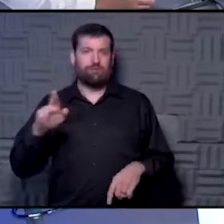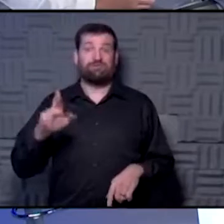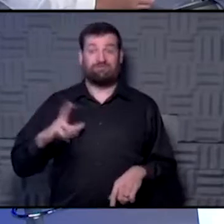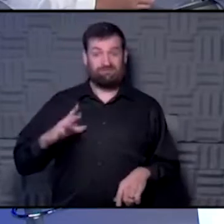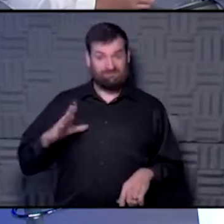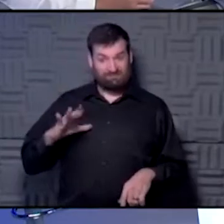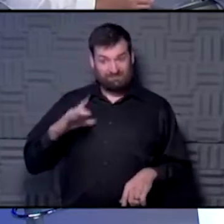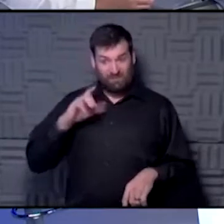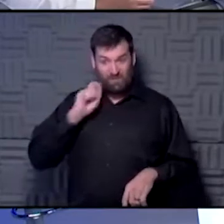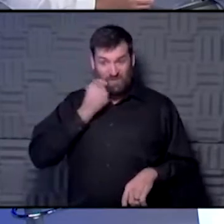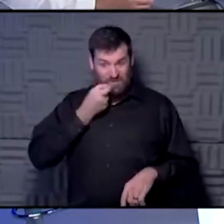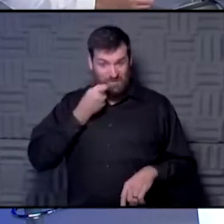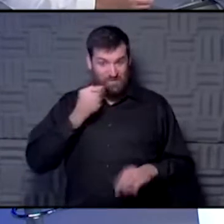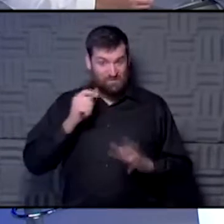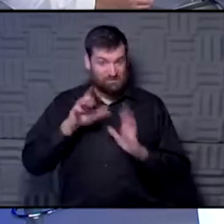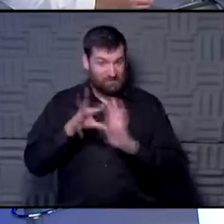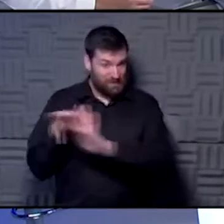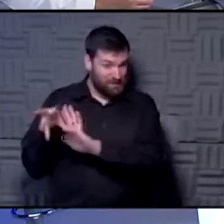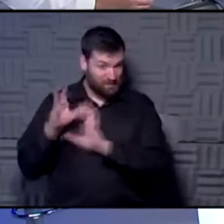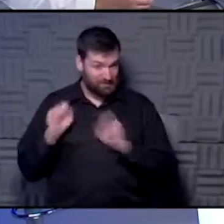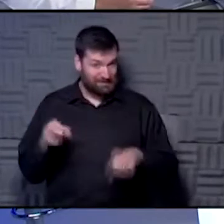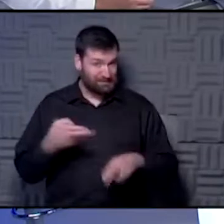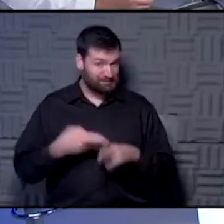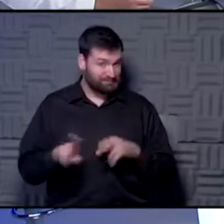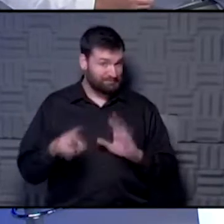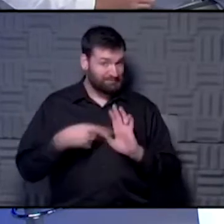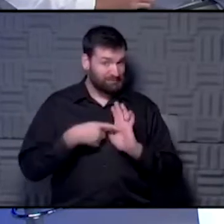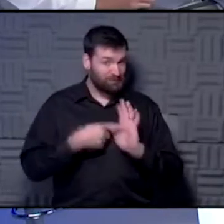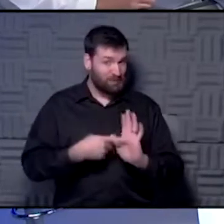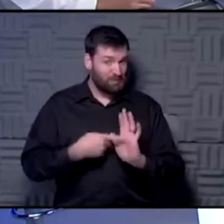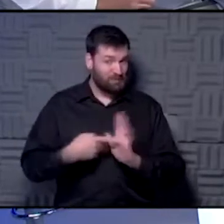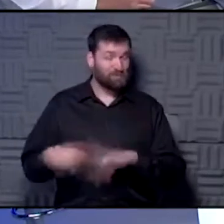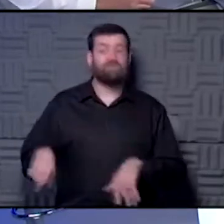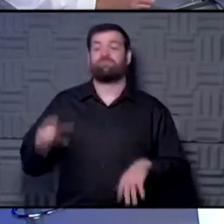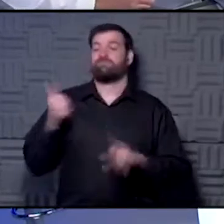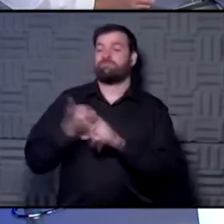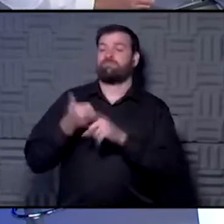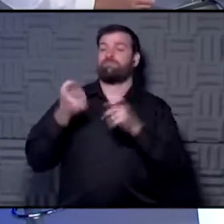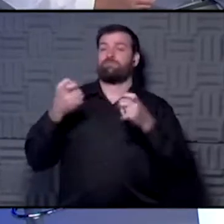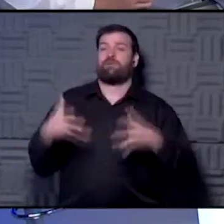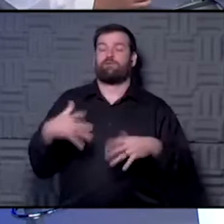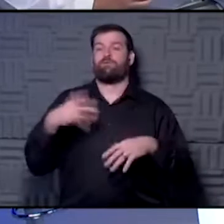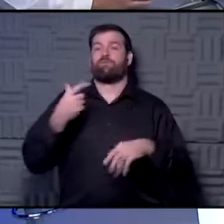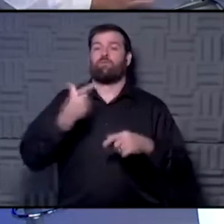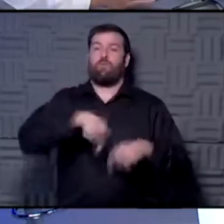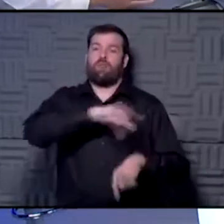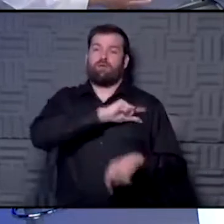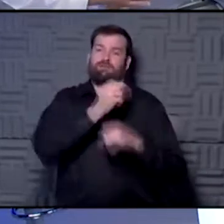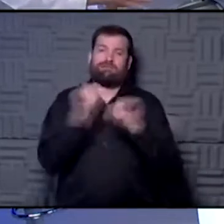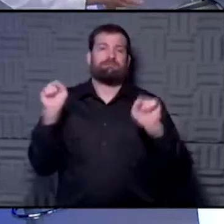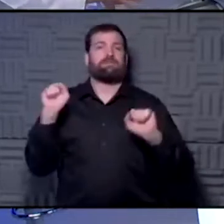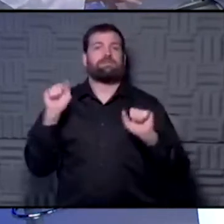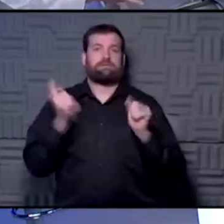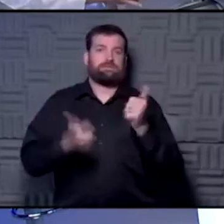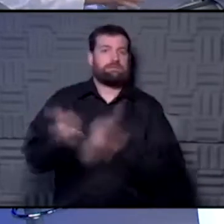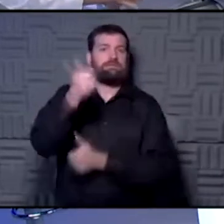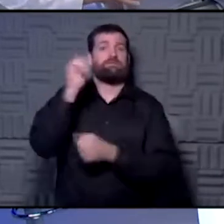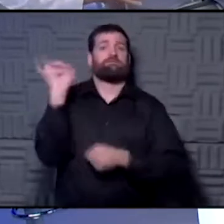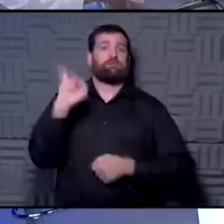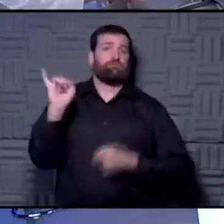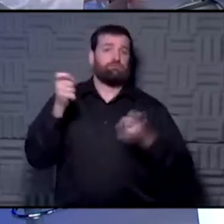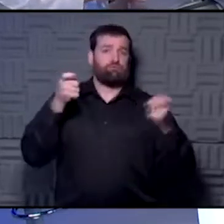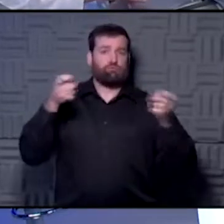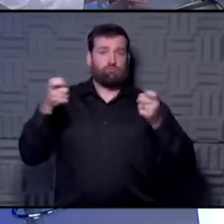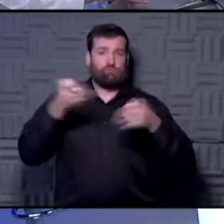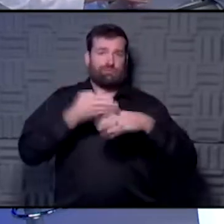cool video out there that we may be able to show just a little bit. Amanda Gartner is the Director of Quality and Safety. She's the head of Infection Prevention